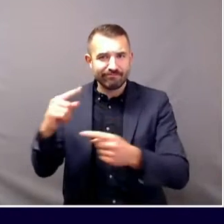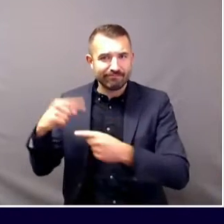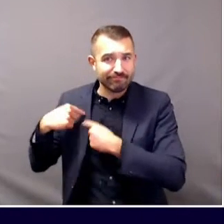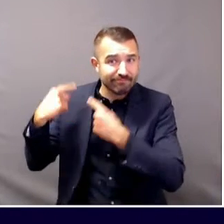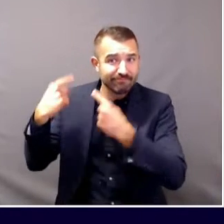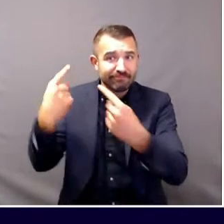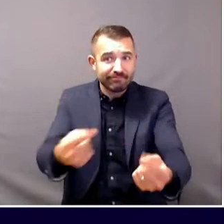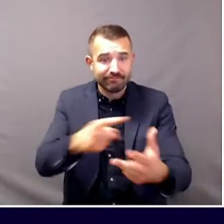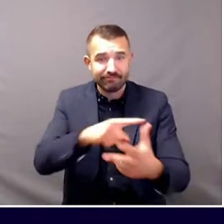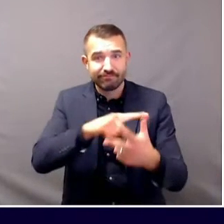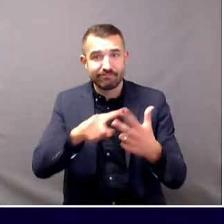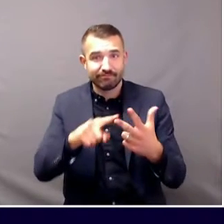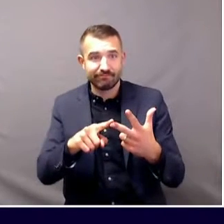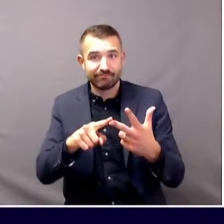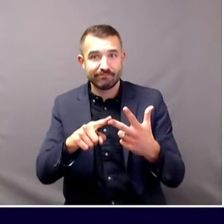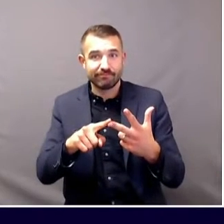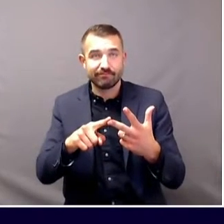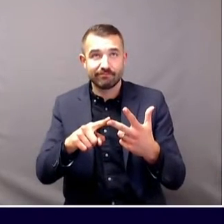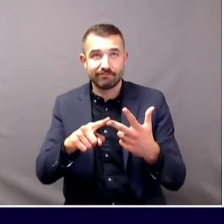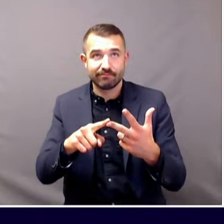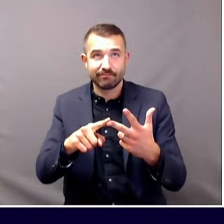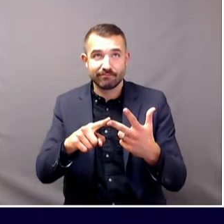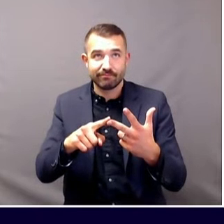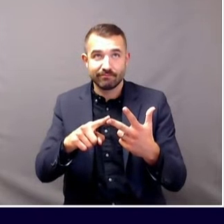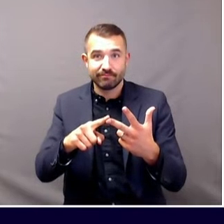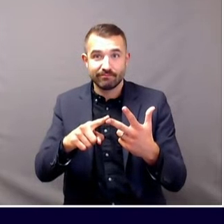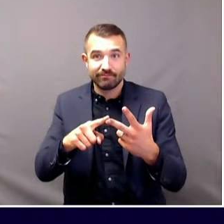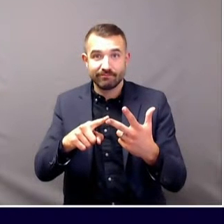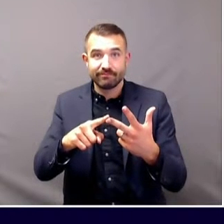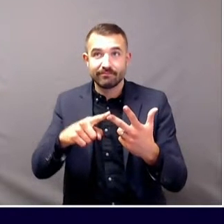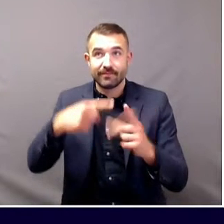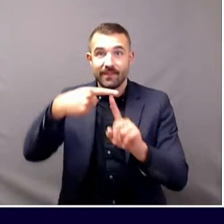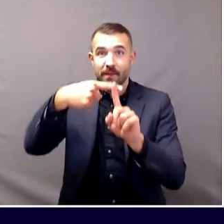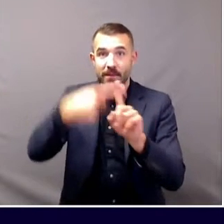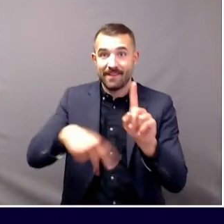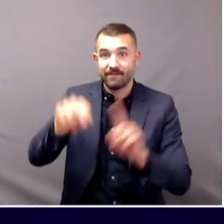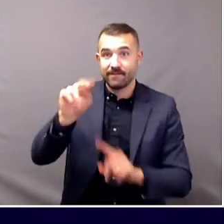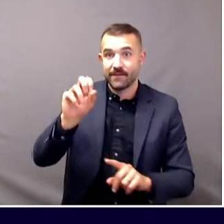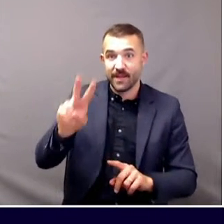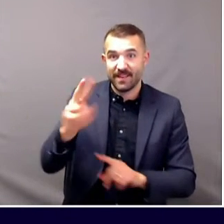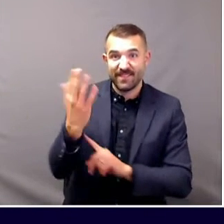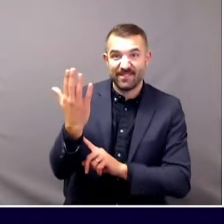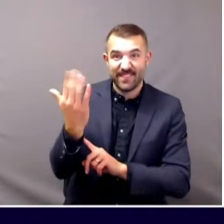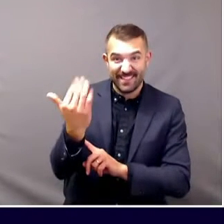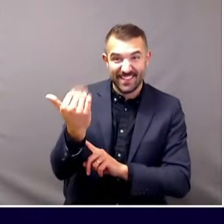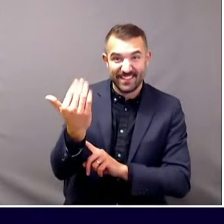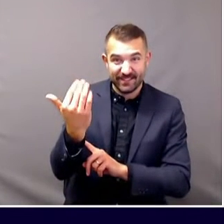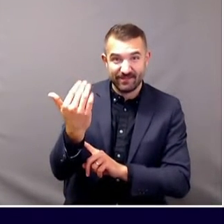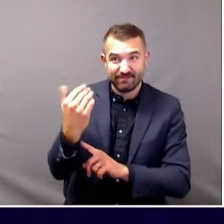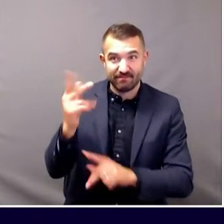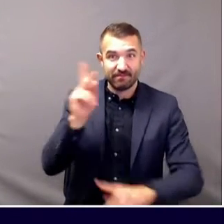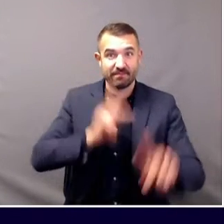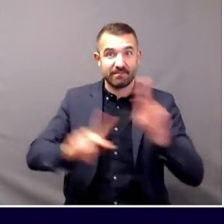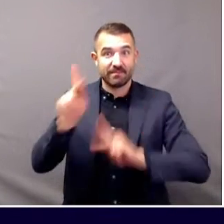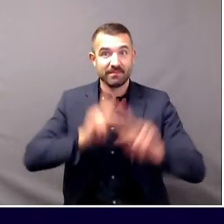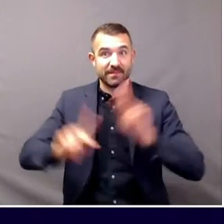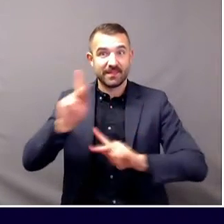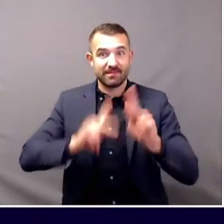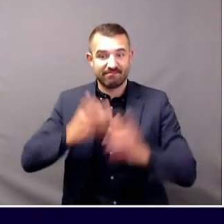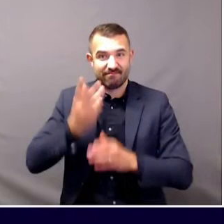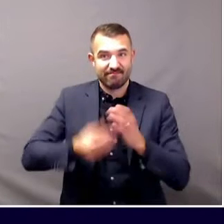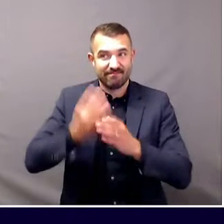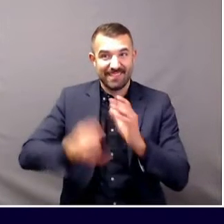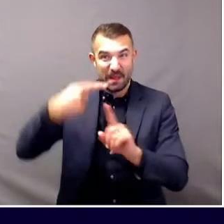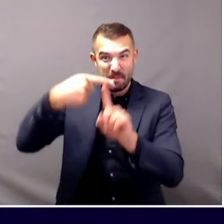15 people in Maine who have died just this month alone with COVID-19. We'd like to take a second